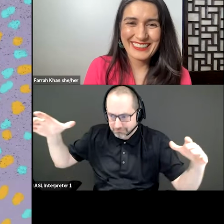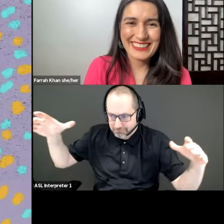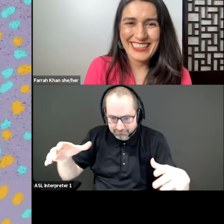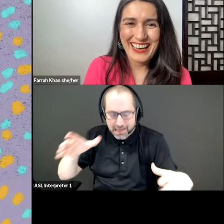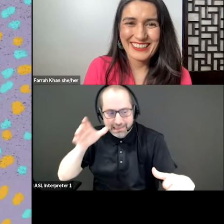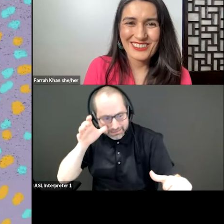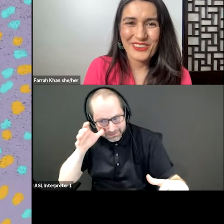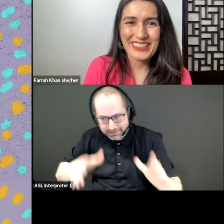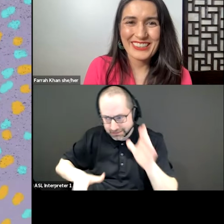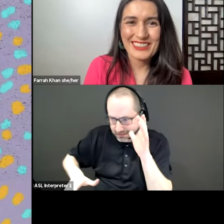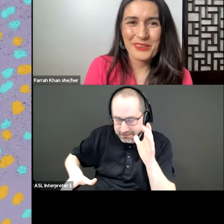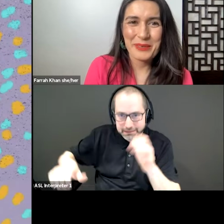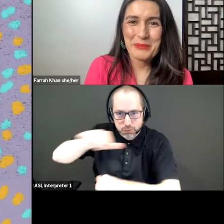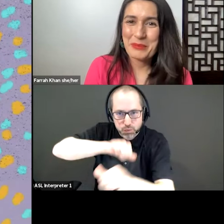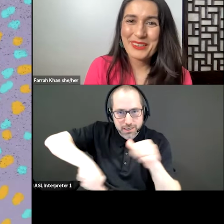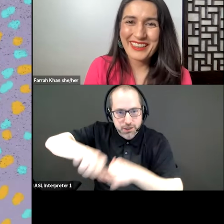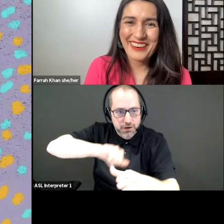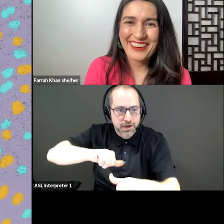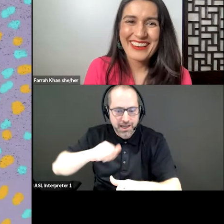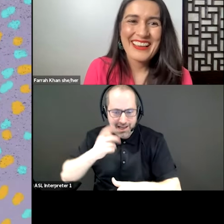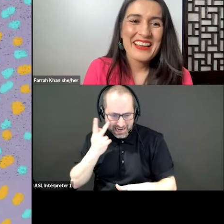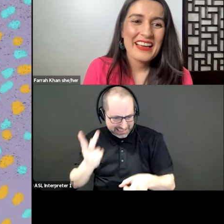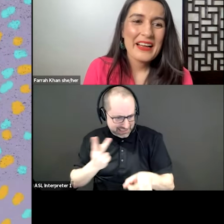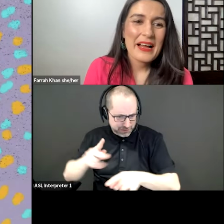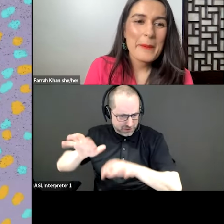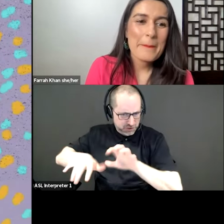in the chat. It's so great to see so many people here.